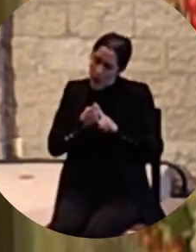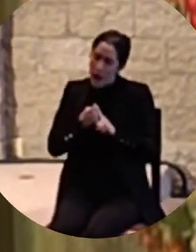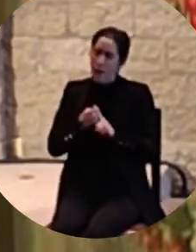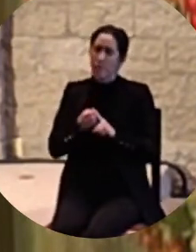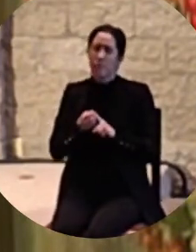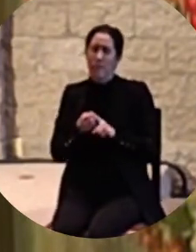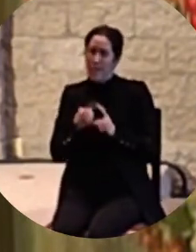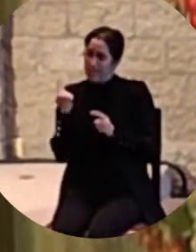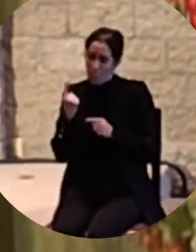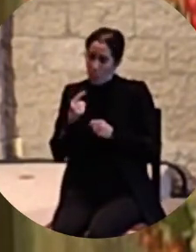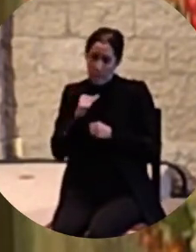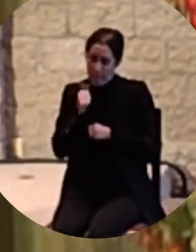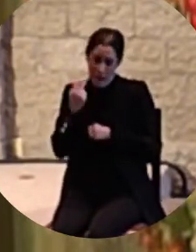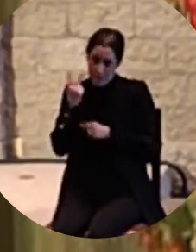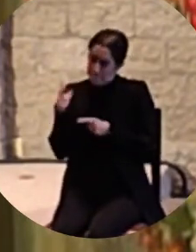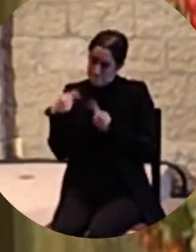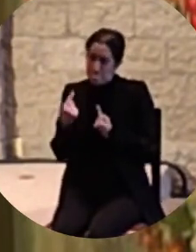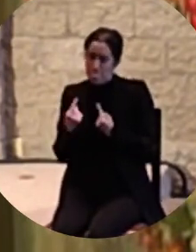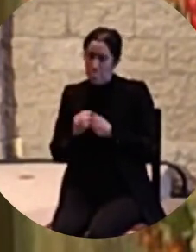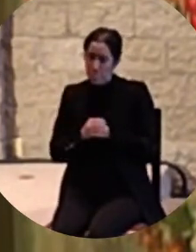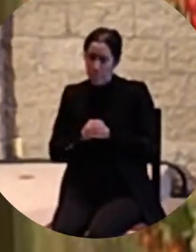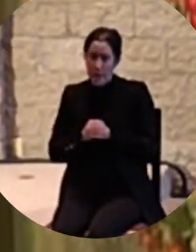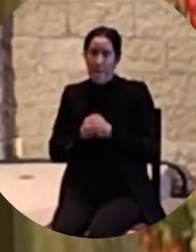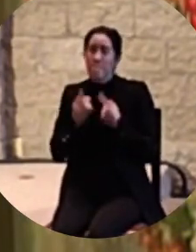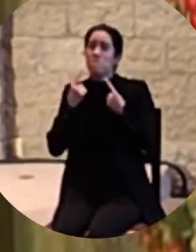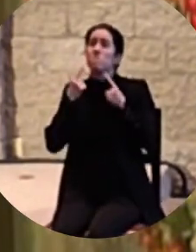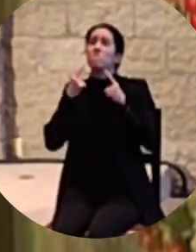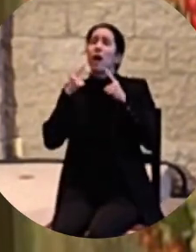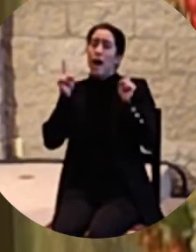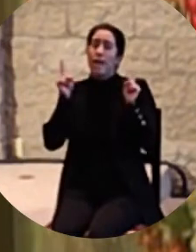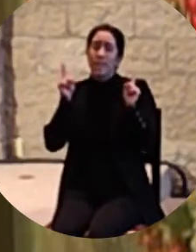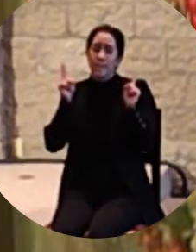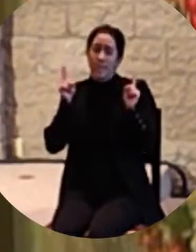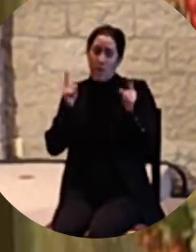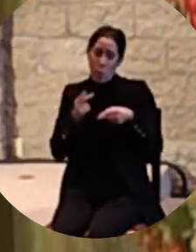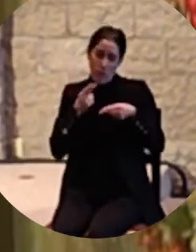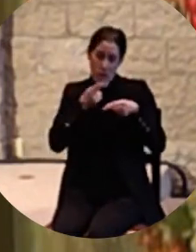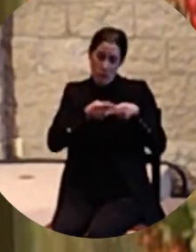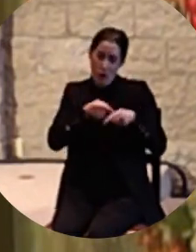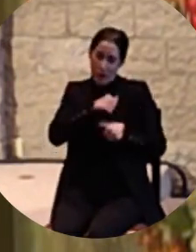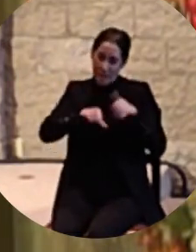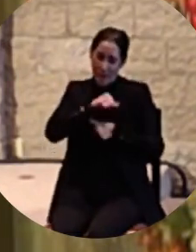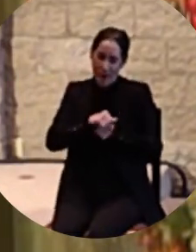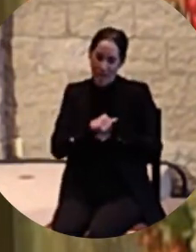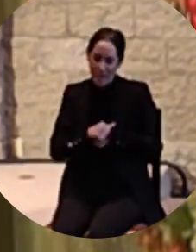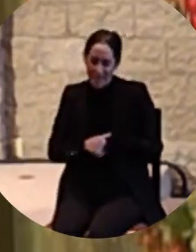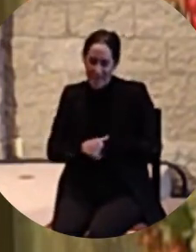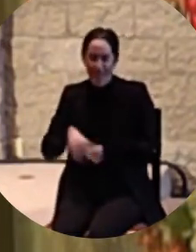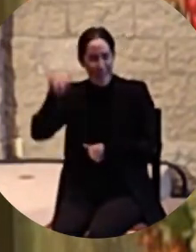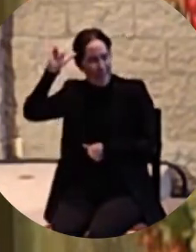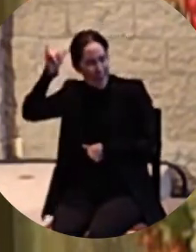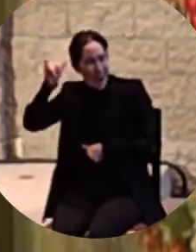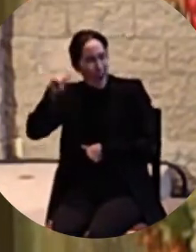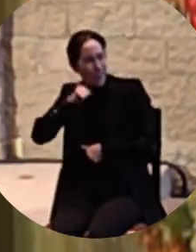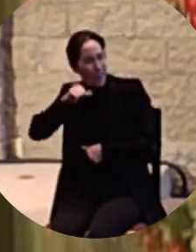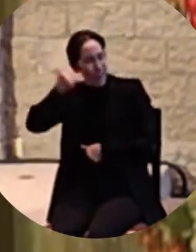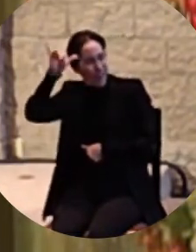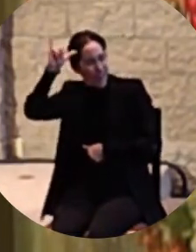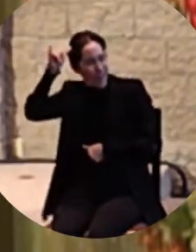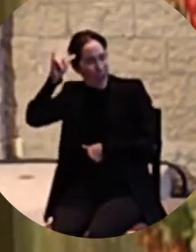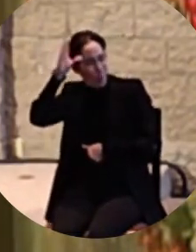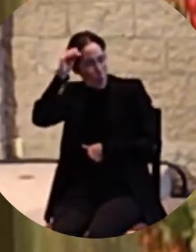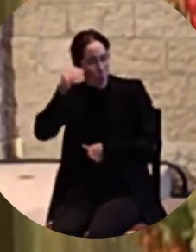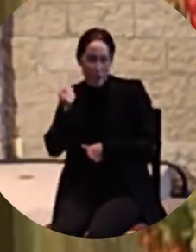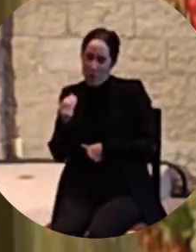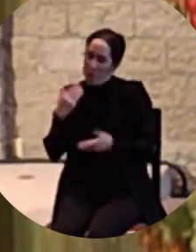that's not been on the platform for some time. We fondly refer to each other as cowgirl and cowboy. So it's really great to have my